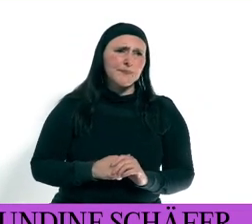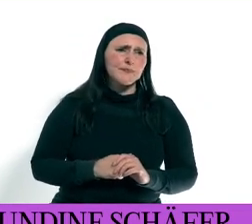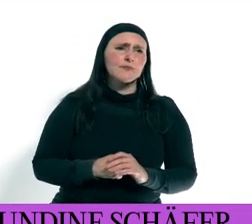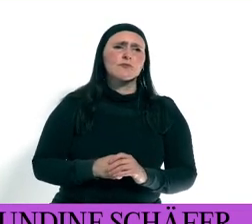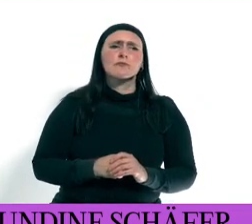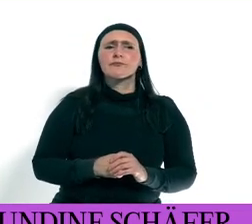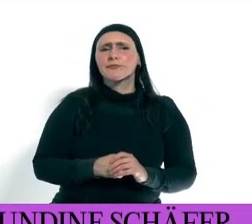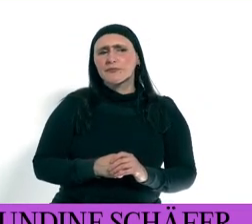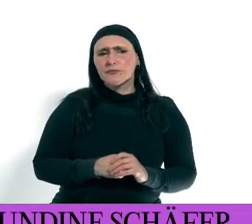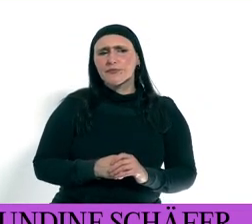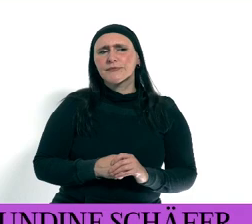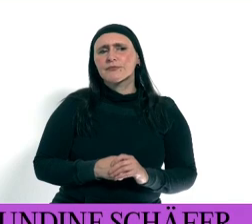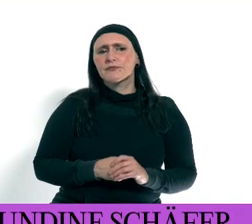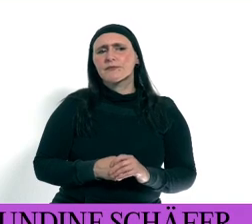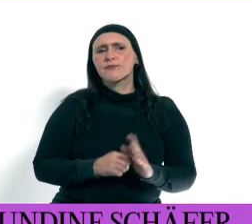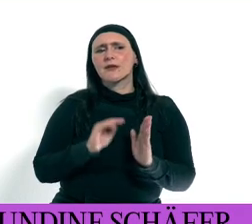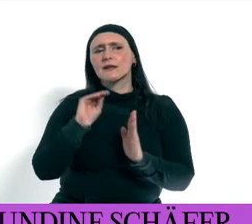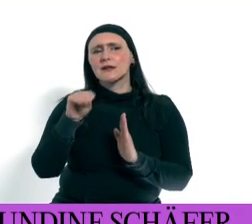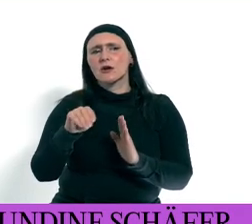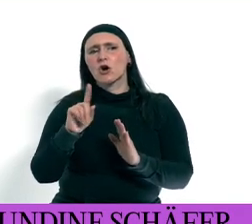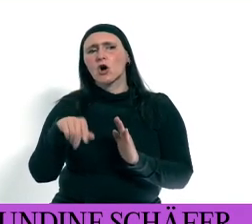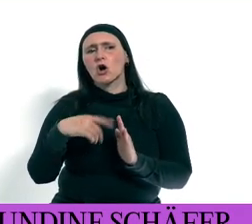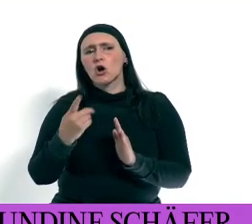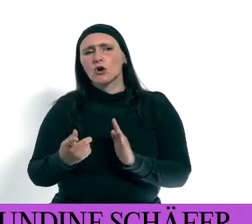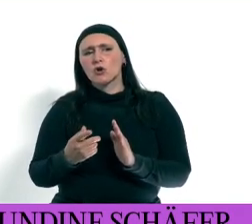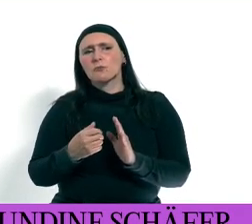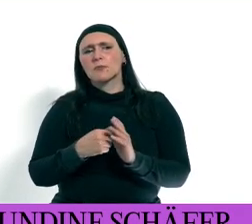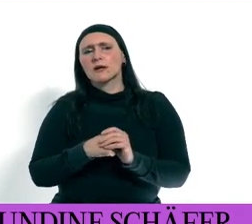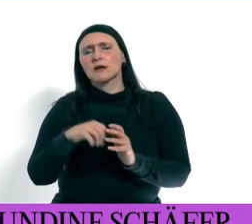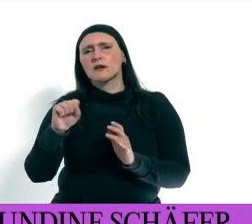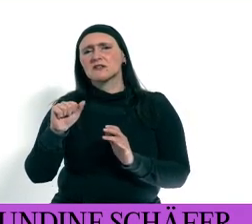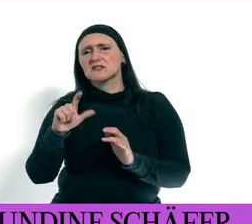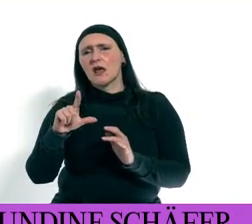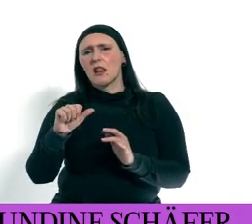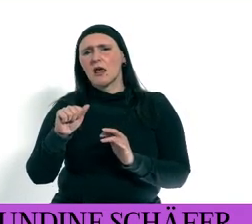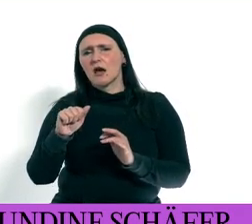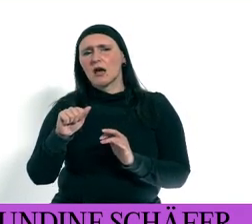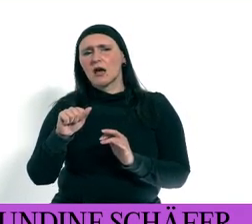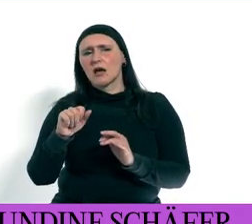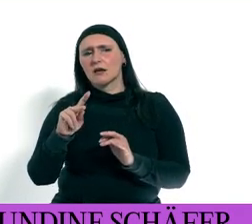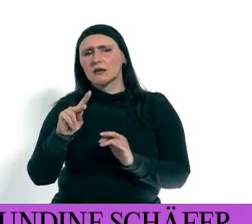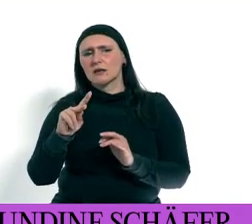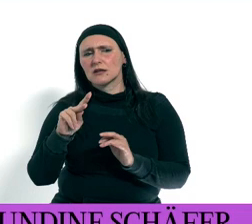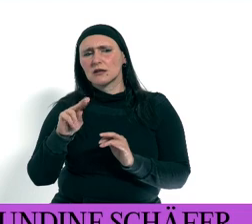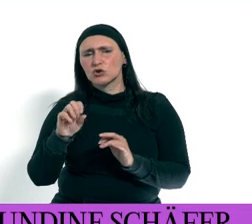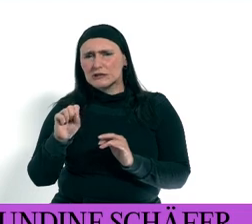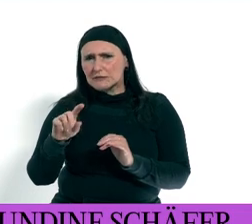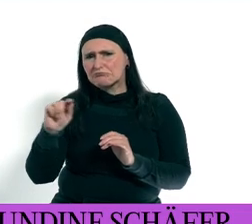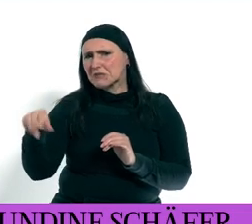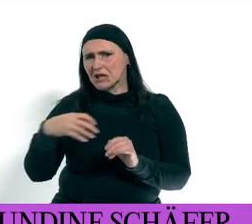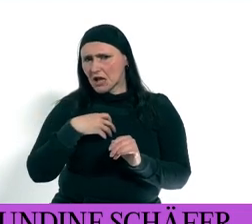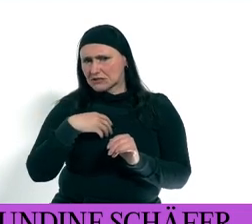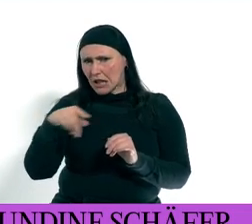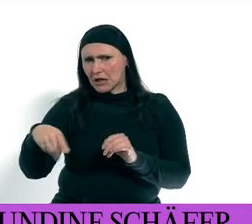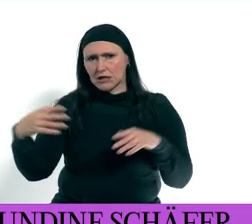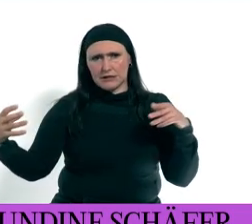at Documenta Halle, we are actually working with color cubes from Castle. They are